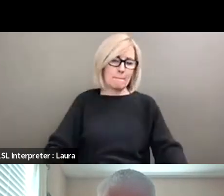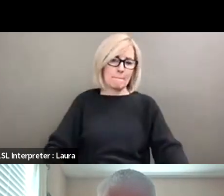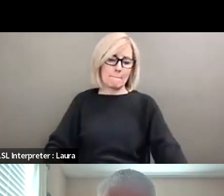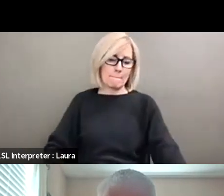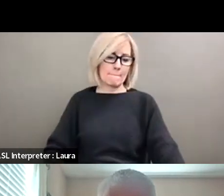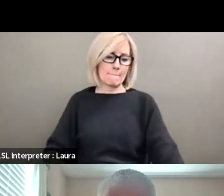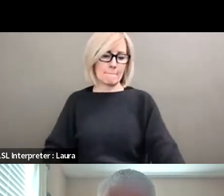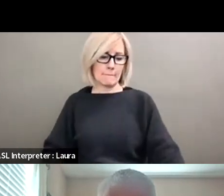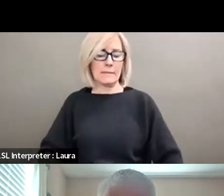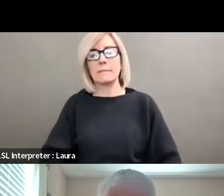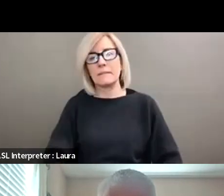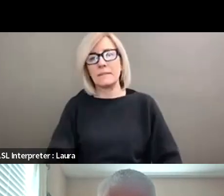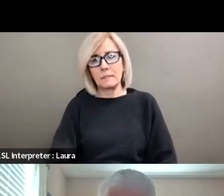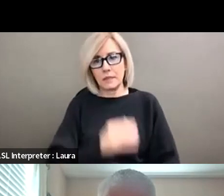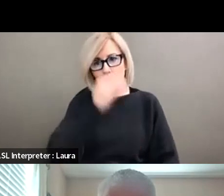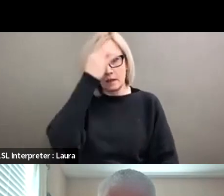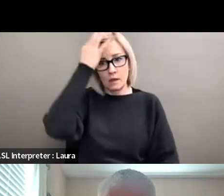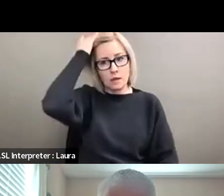seems.